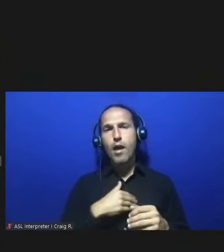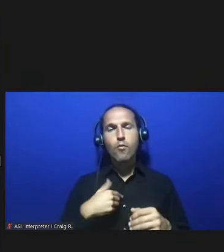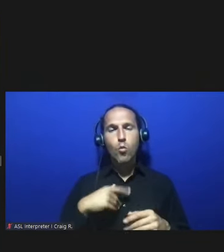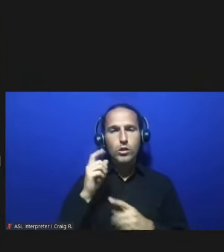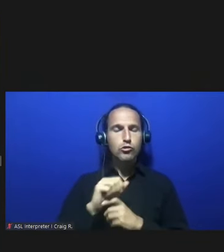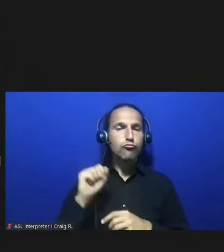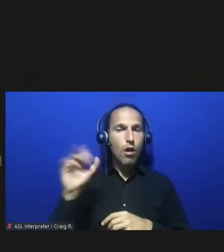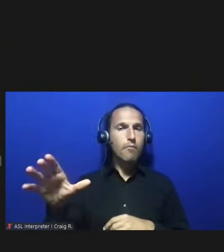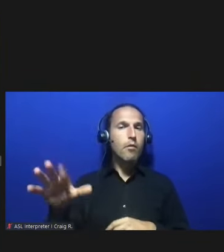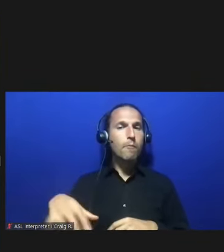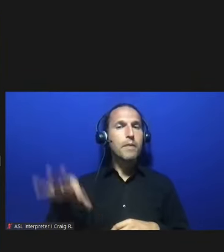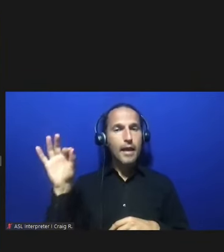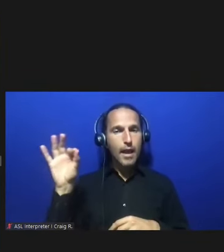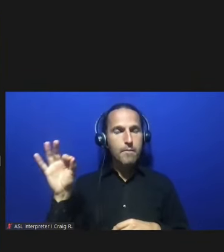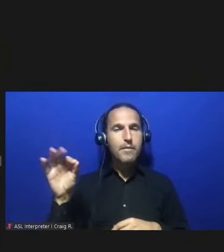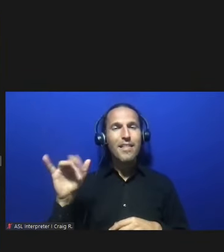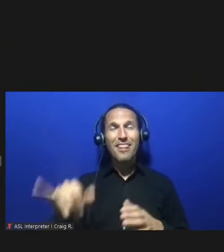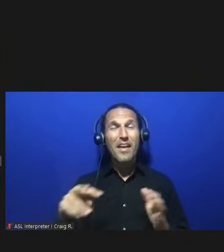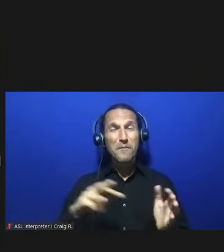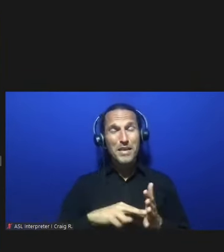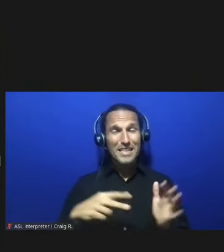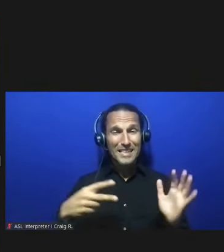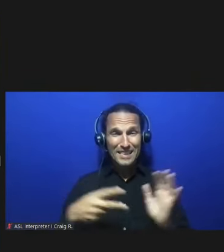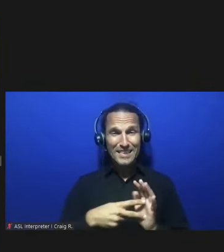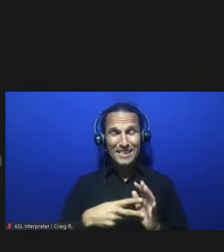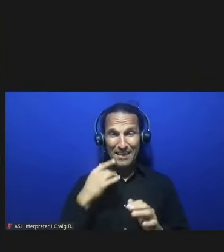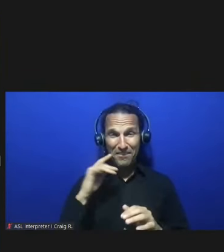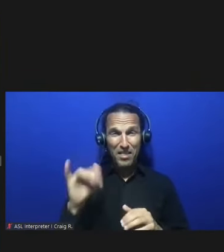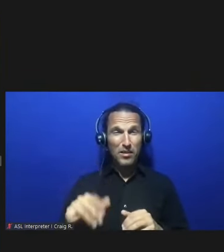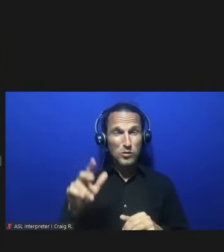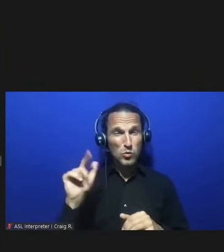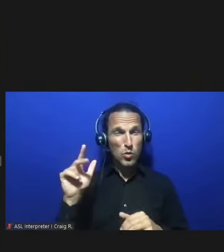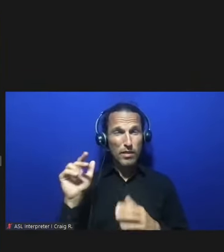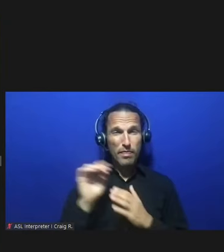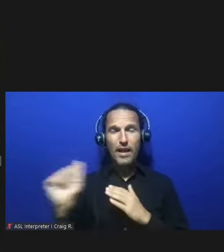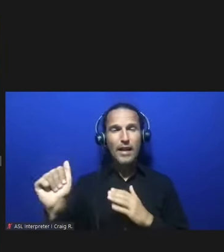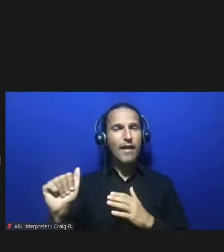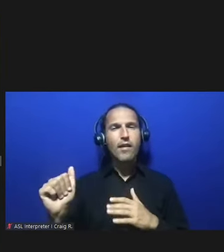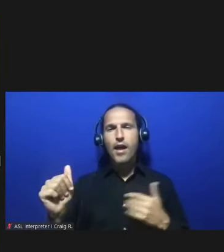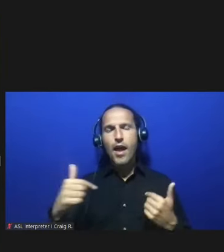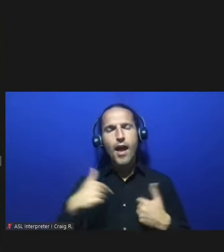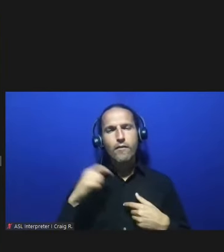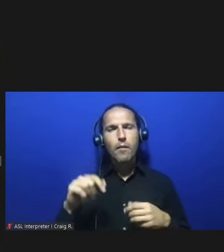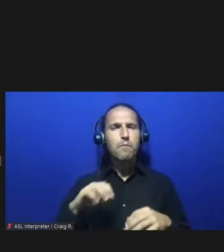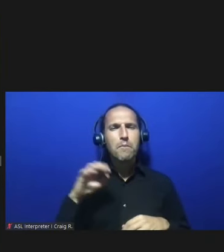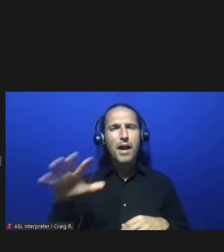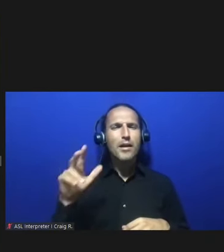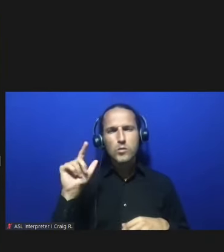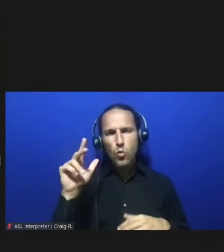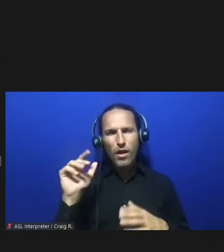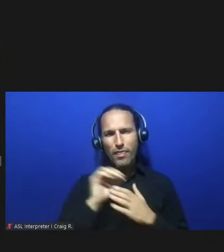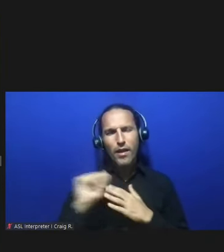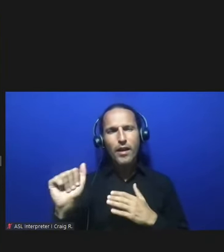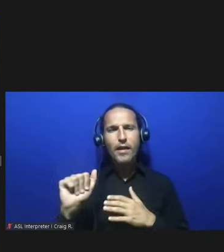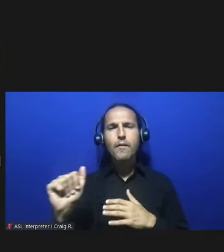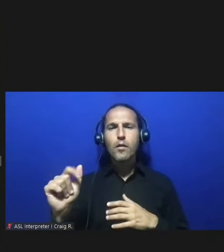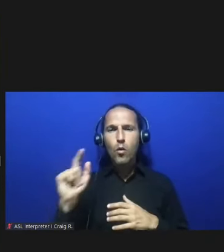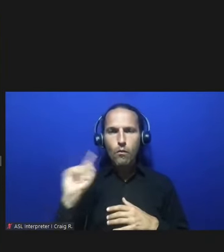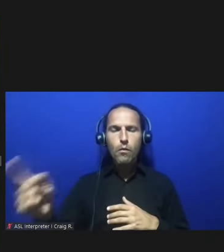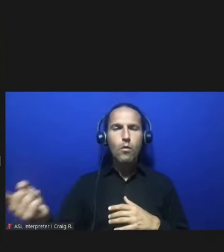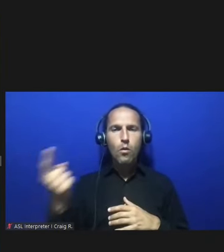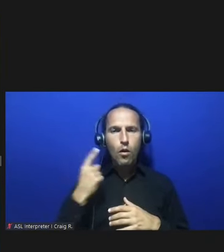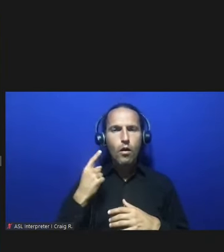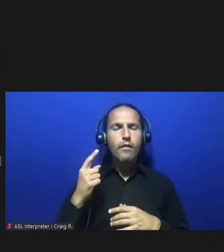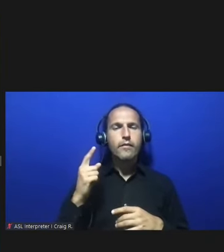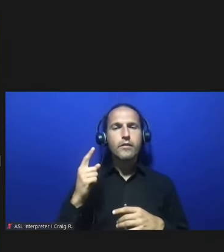off and pick me up. This means that if it is $23, I will have to pay $23 both ways to get